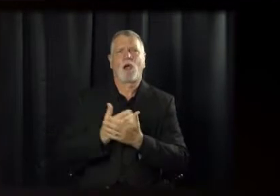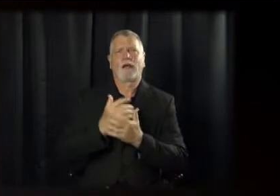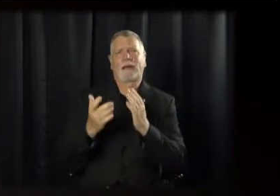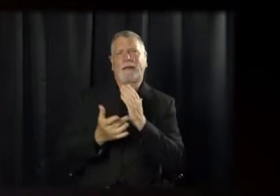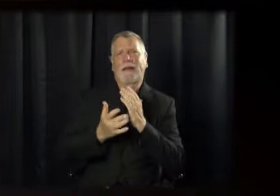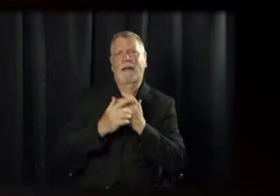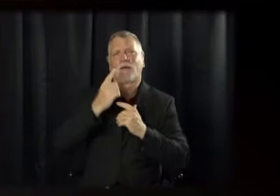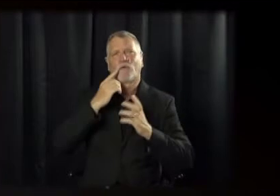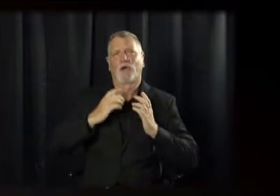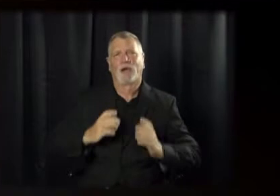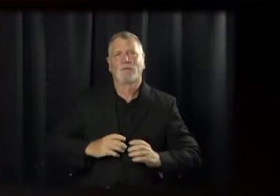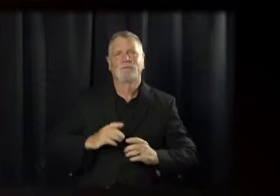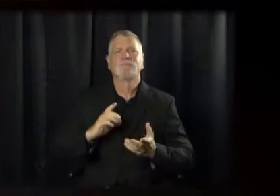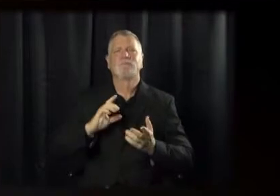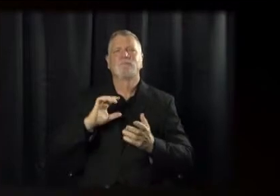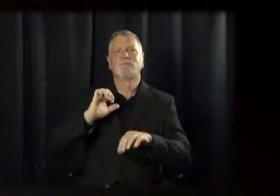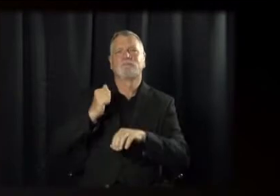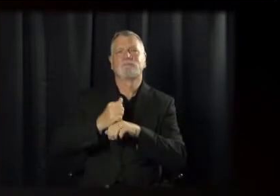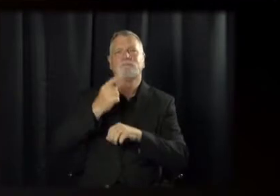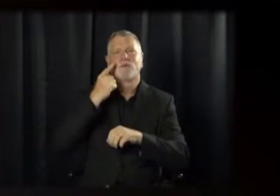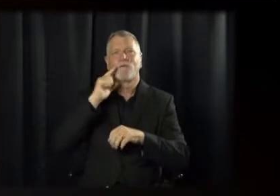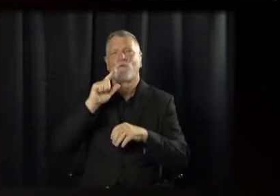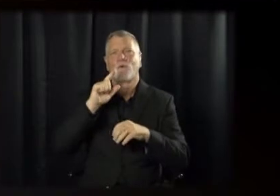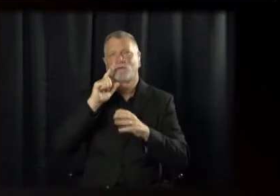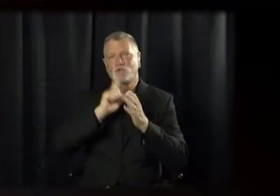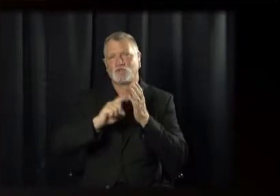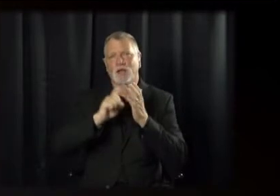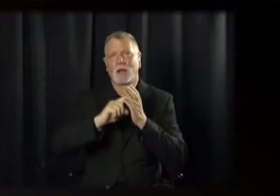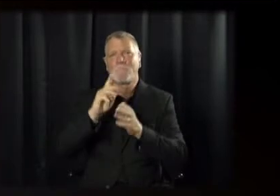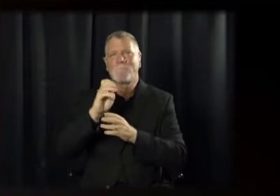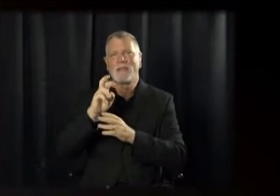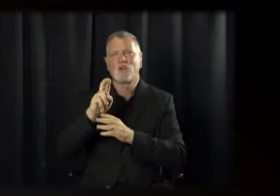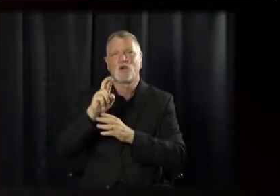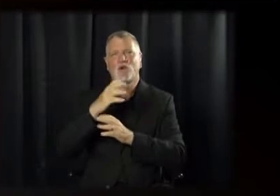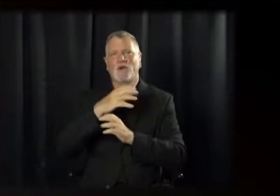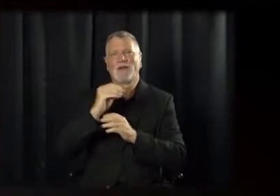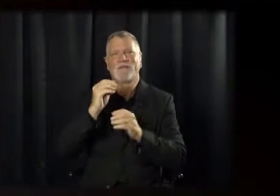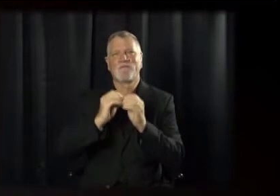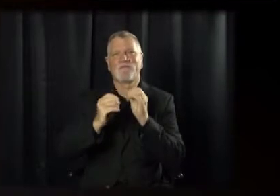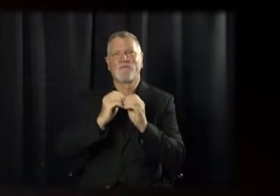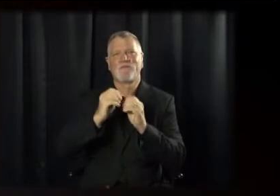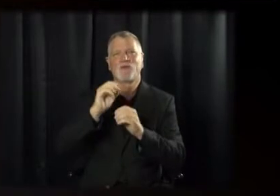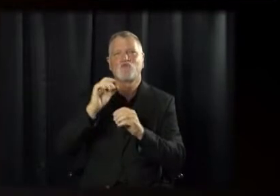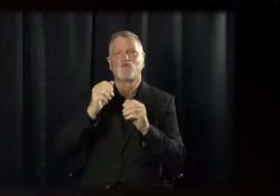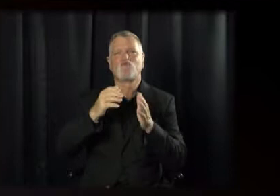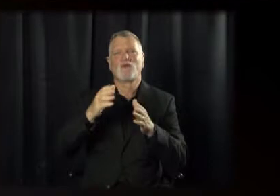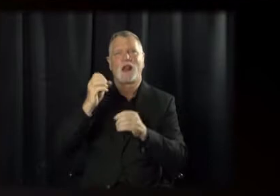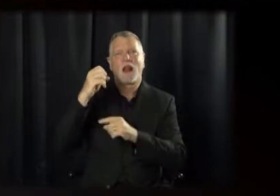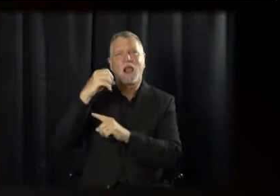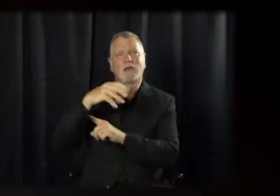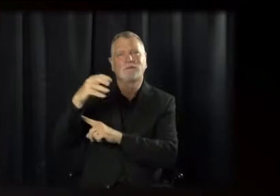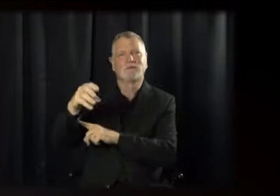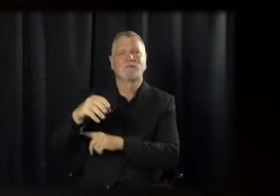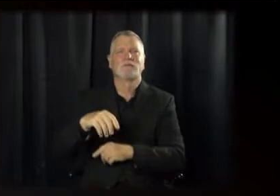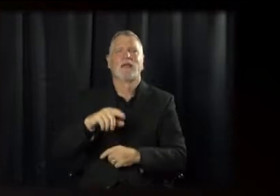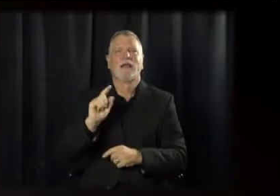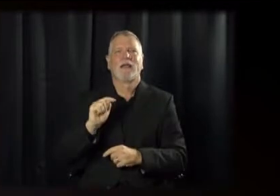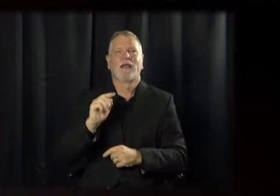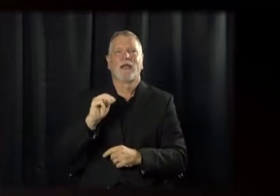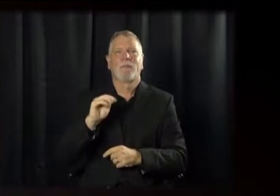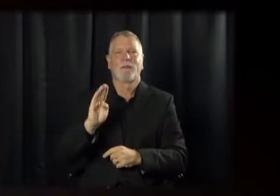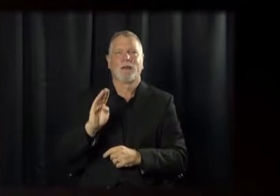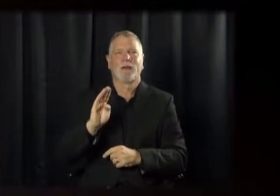technologies, installing advanced metering infrastructure, and repairing and fixing streetlights. Enhancing the T&D system